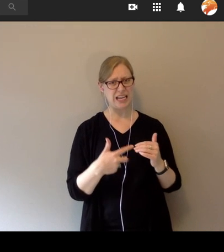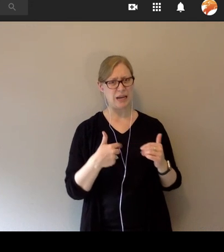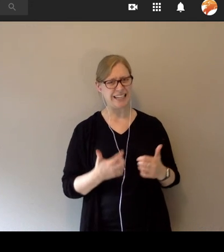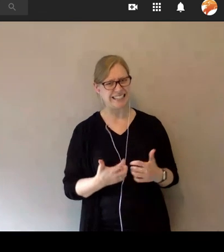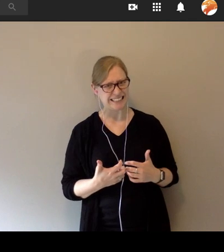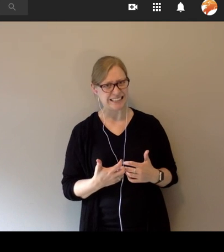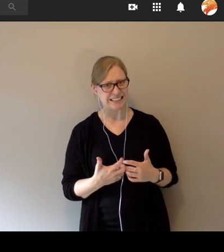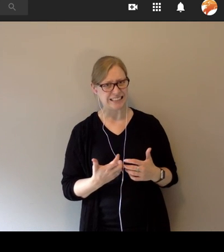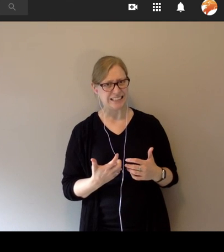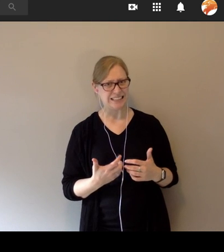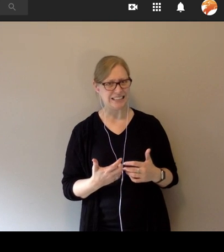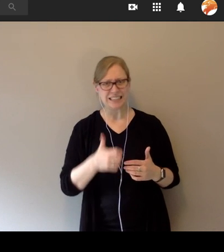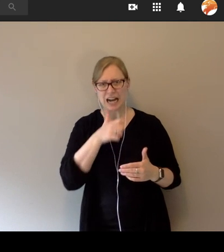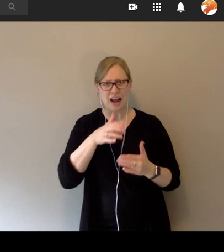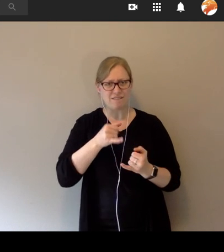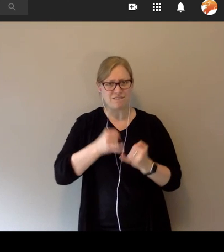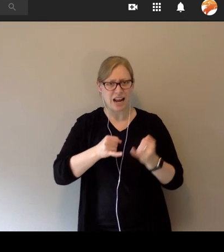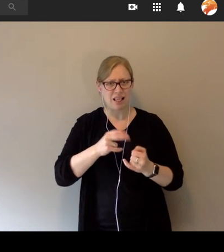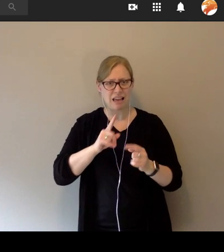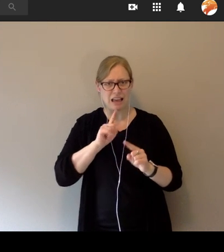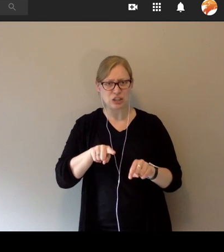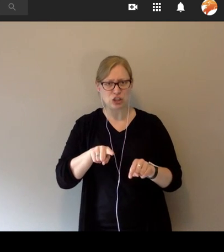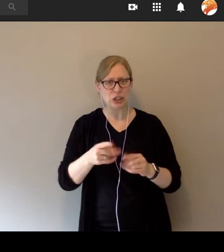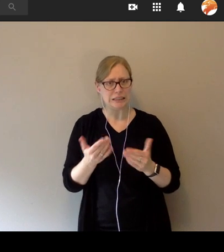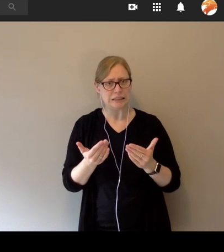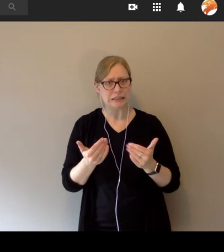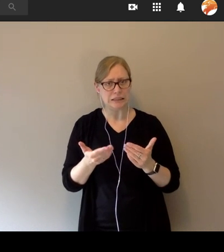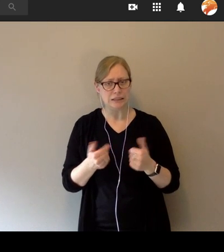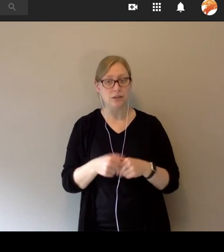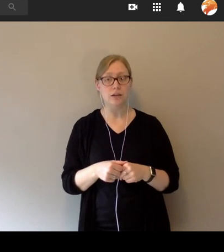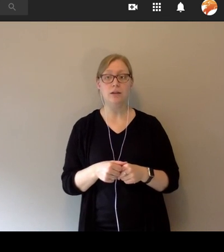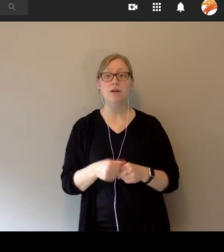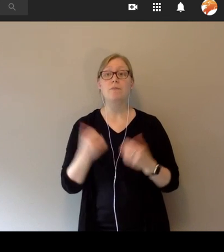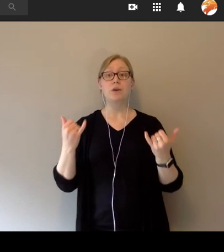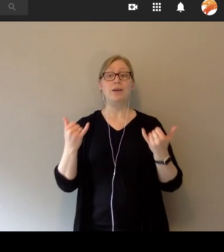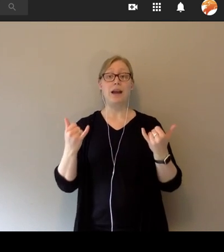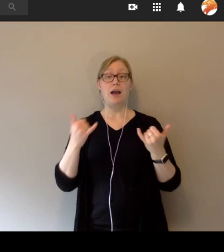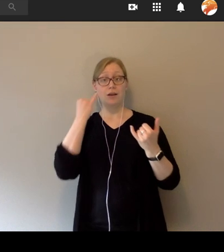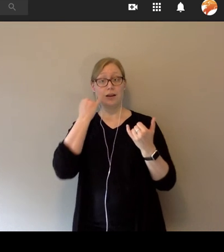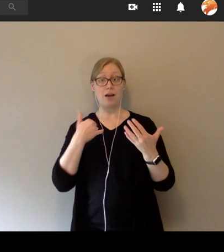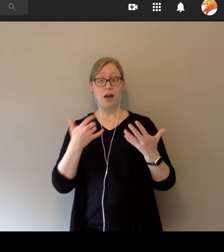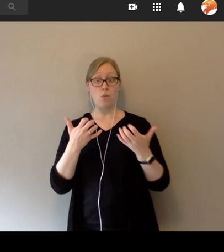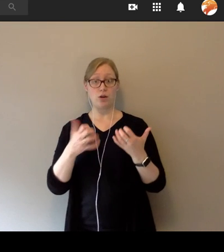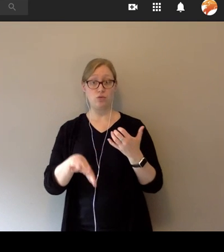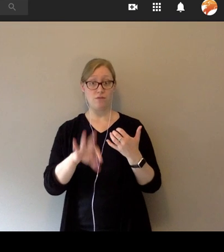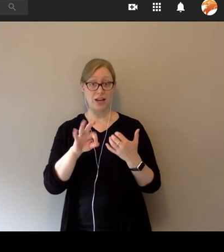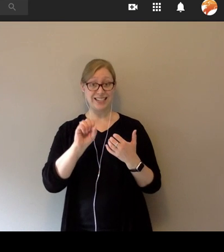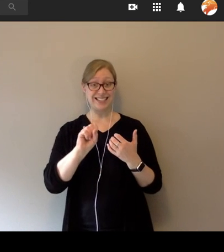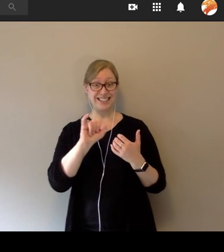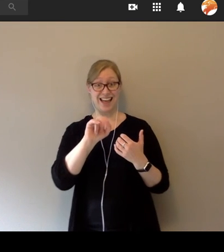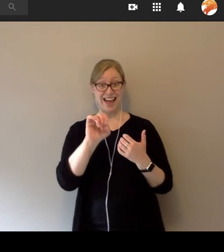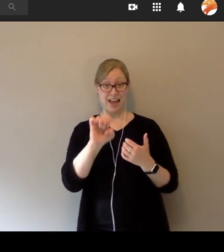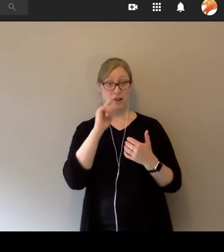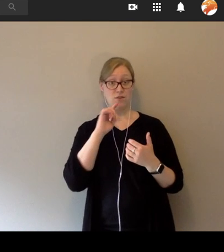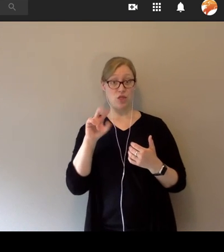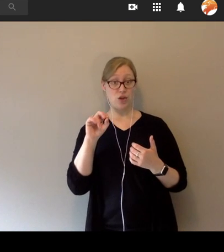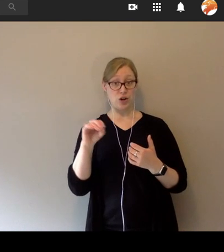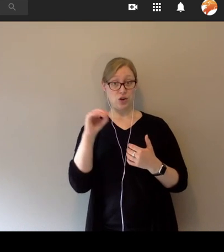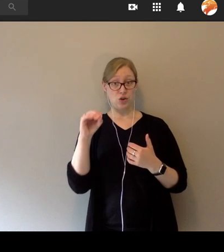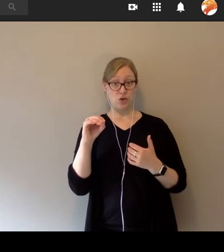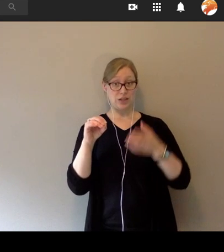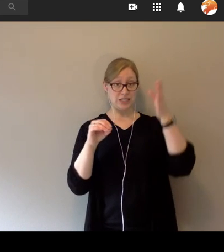answer. So now if I want to find the cosine, or the sine rather, of 30 degrees and solve the opposite side, it's